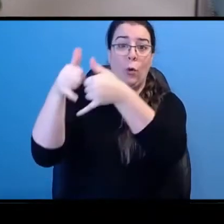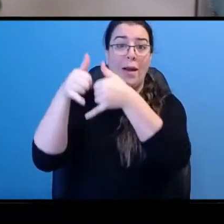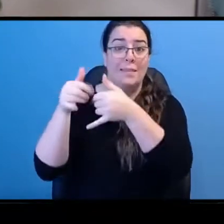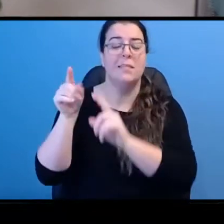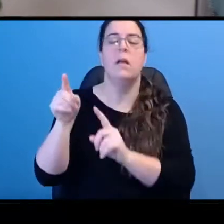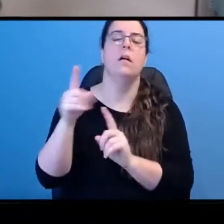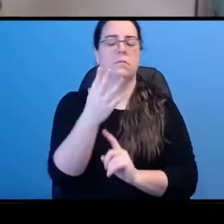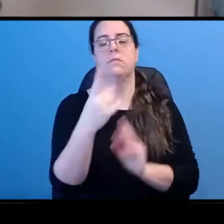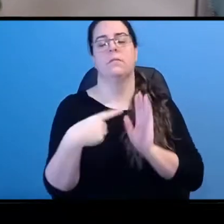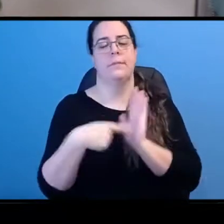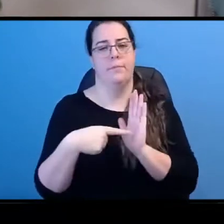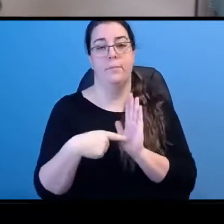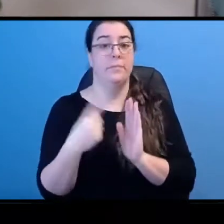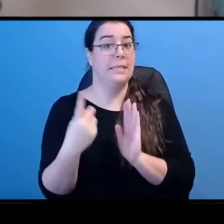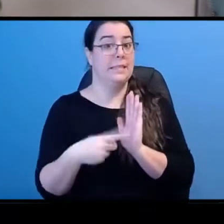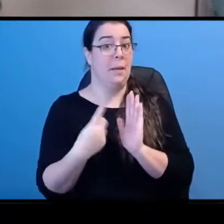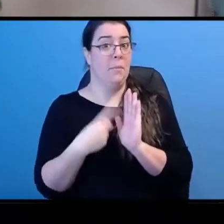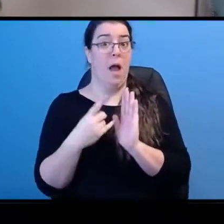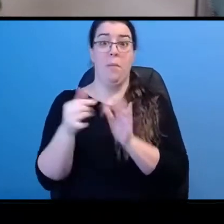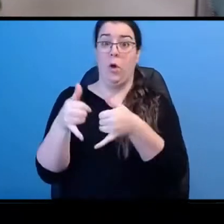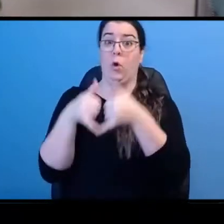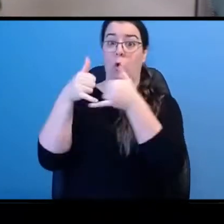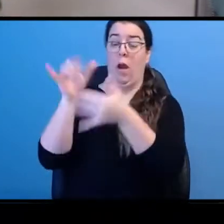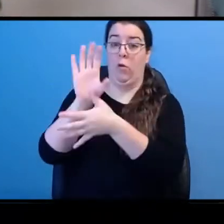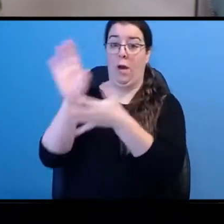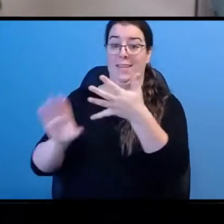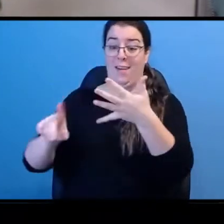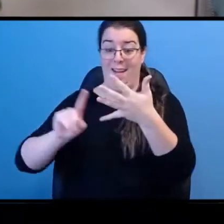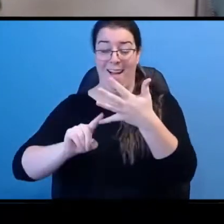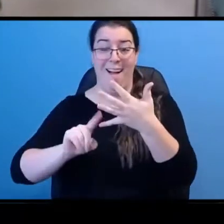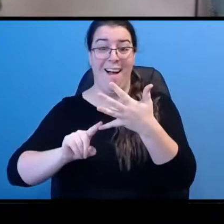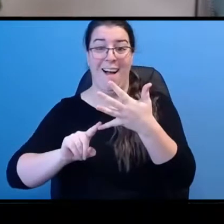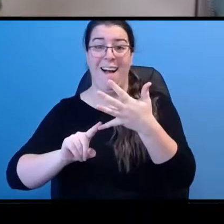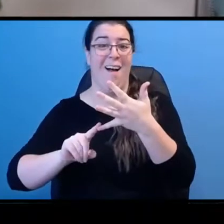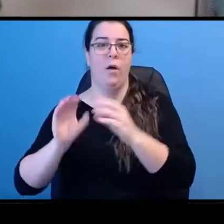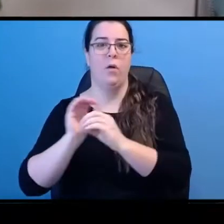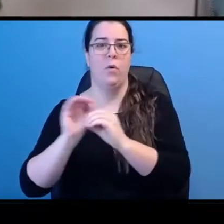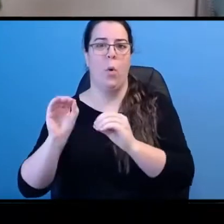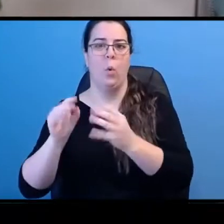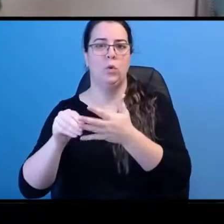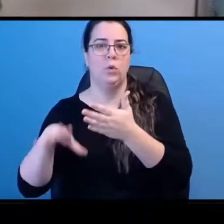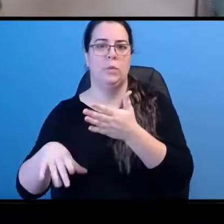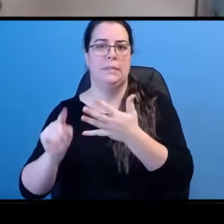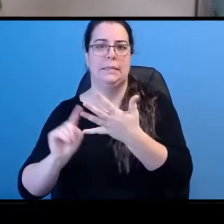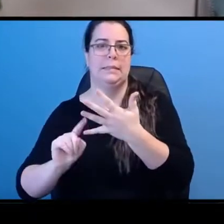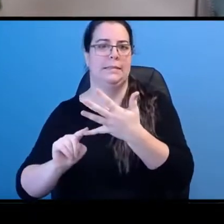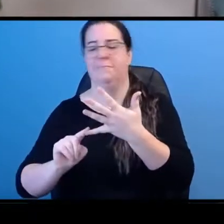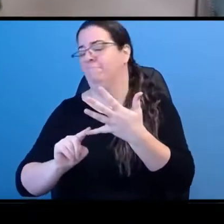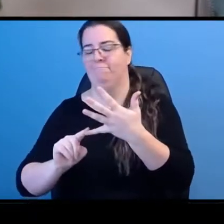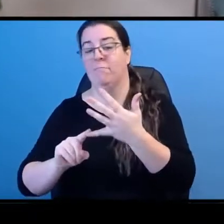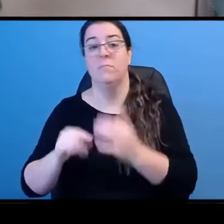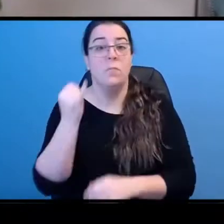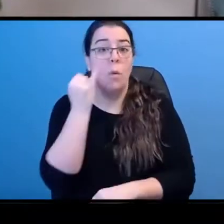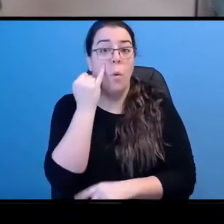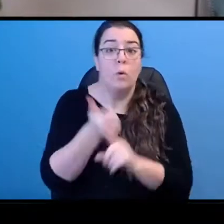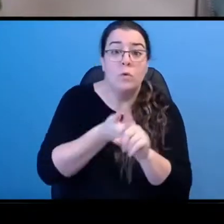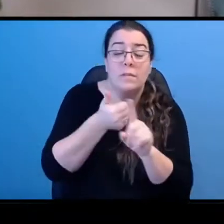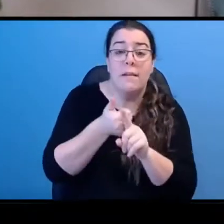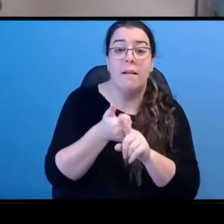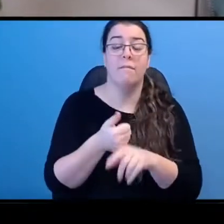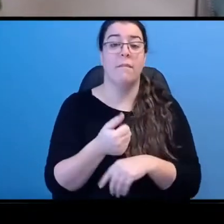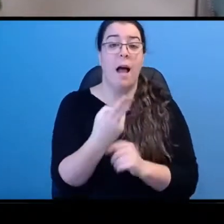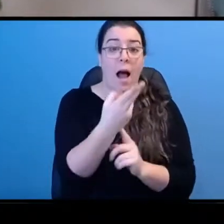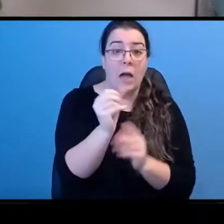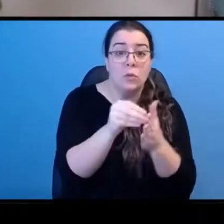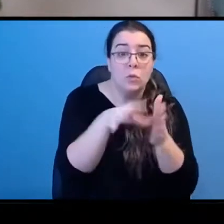students. So if you're a person that's attending, secondary school or post-secondary school and